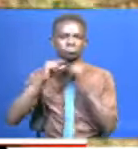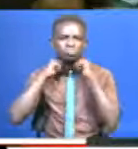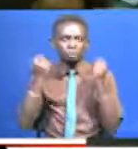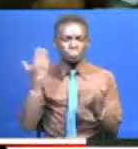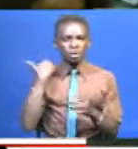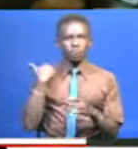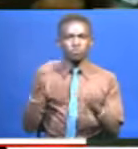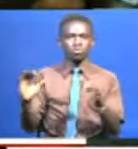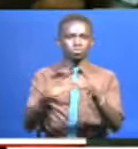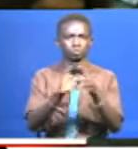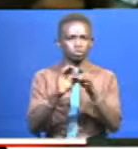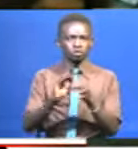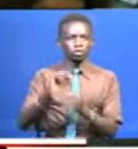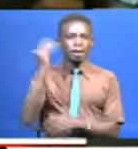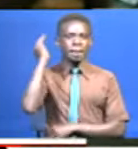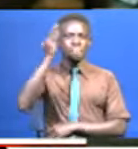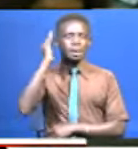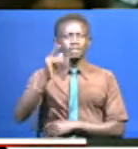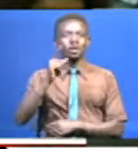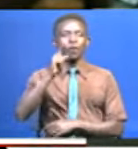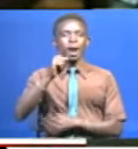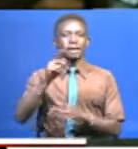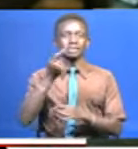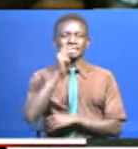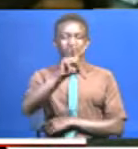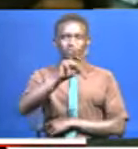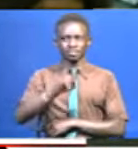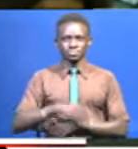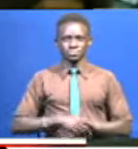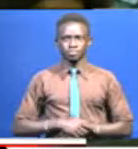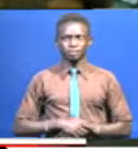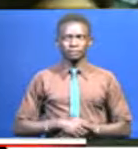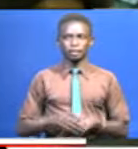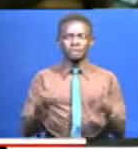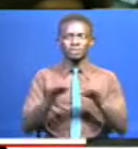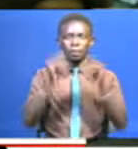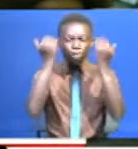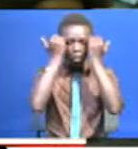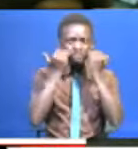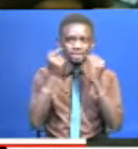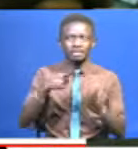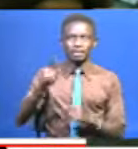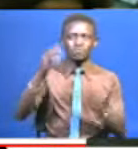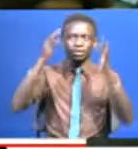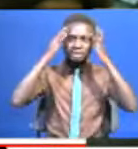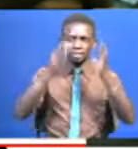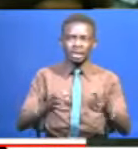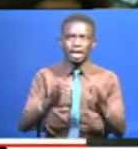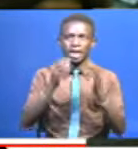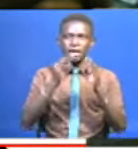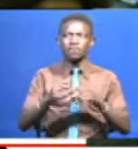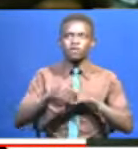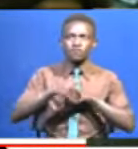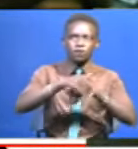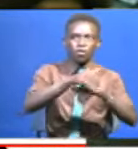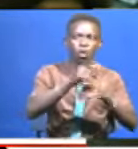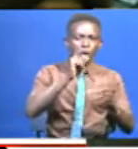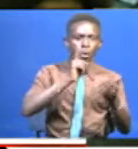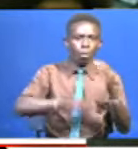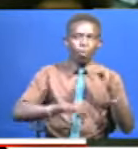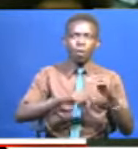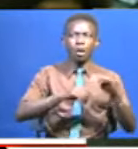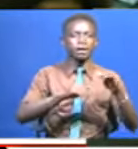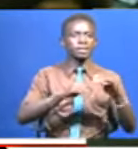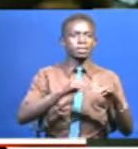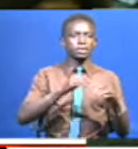sermons. By determining this issue, the court has to decide, is it going to follow the latter decision or is it going to follow the former decision?